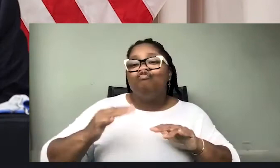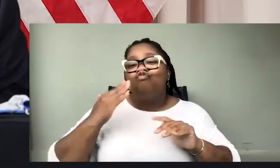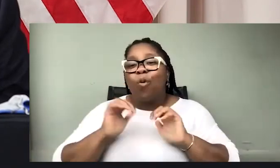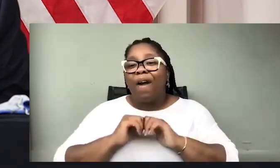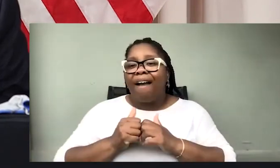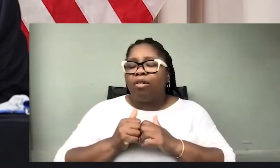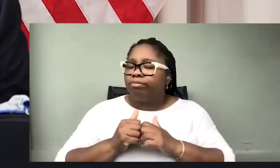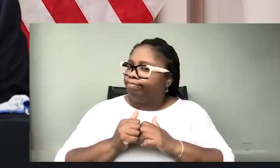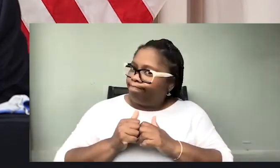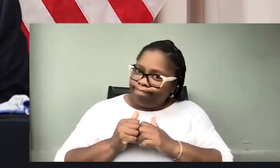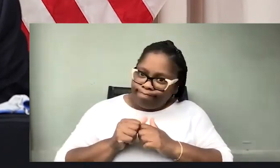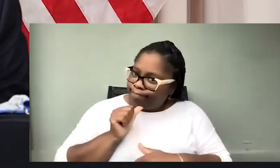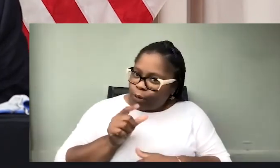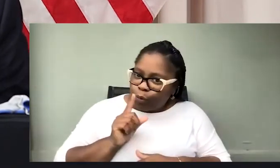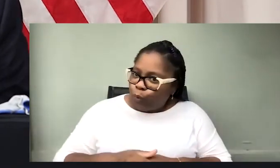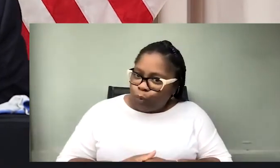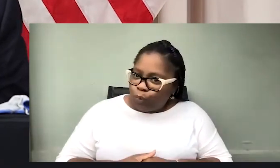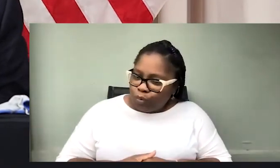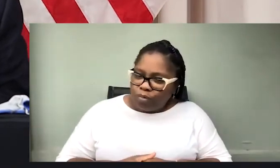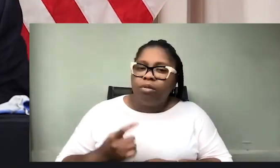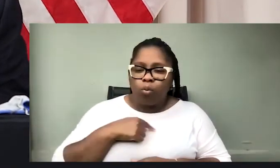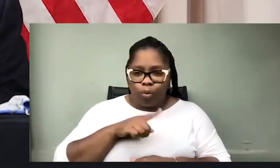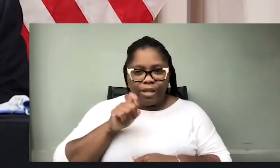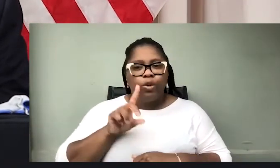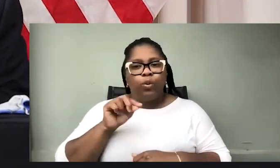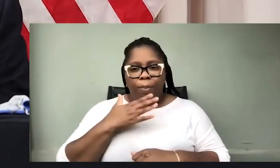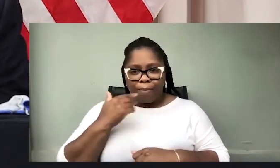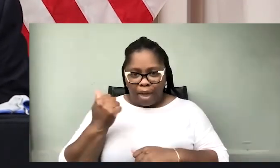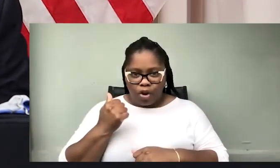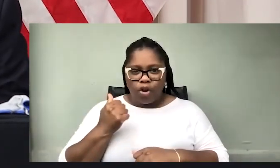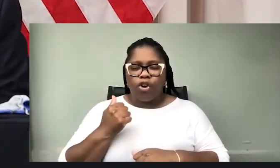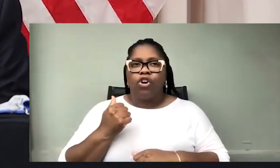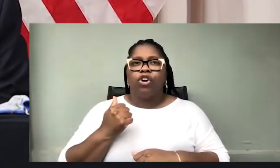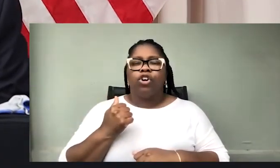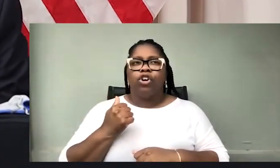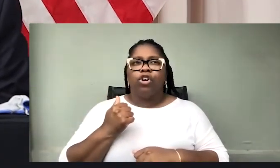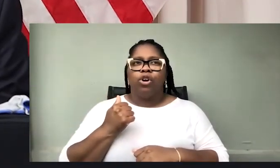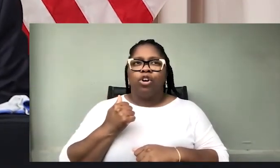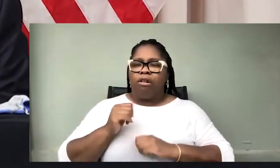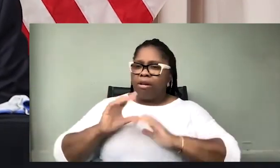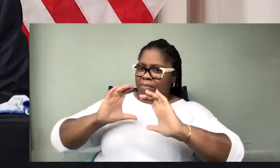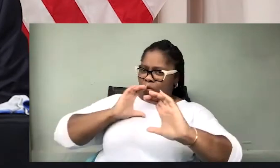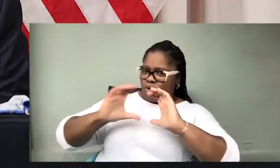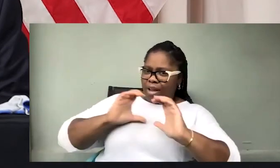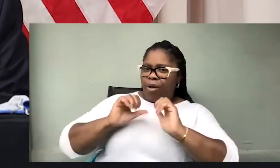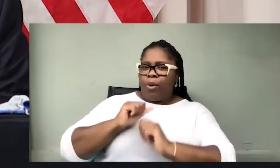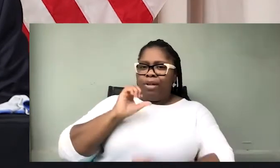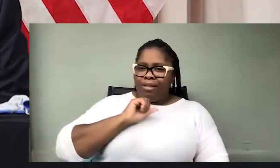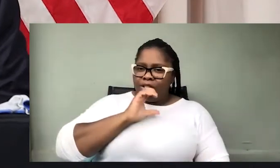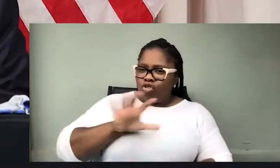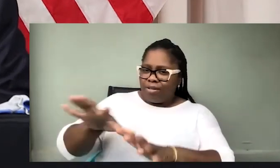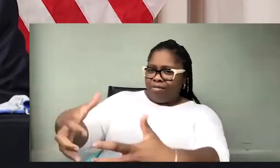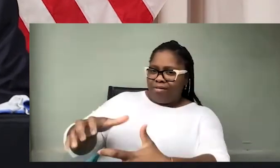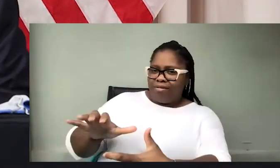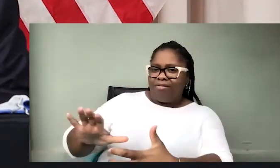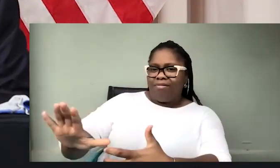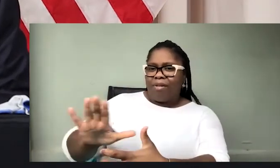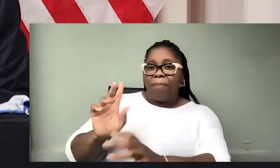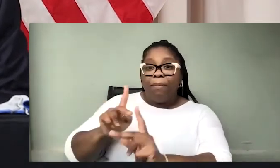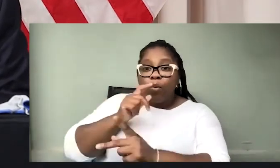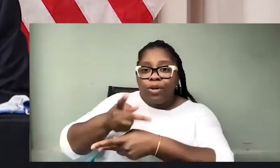That's not quite the case. And so we need to do a better job. We need to do a better job of communicating to seniors and their